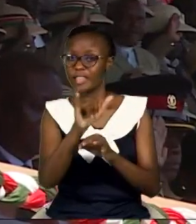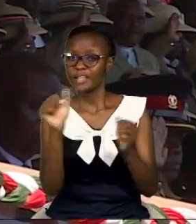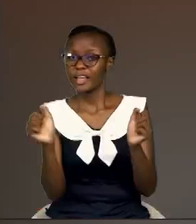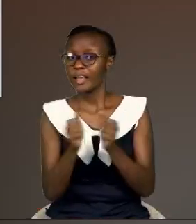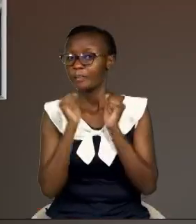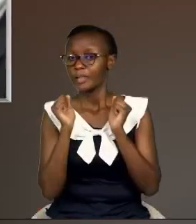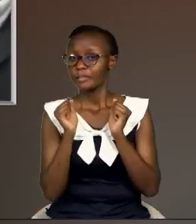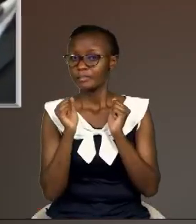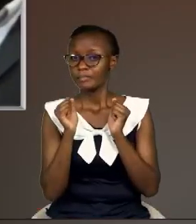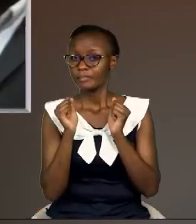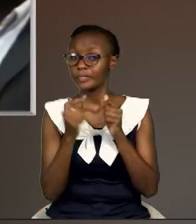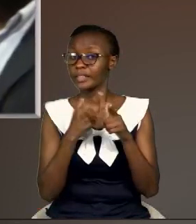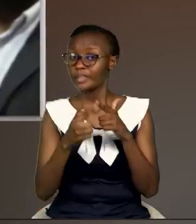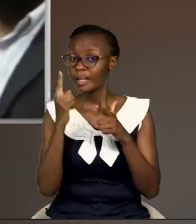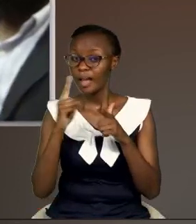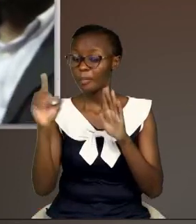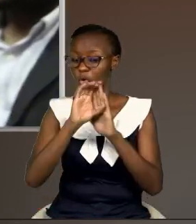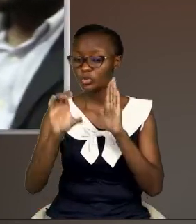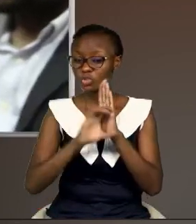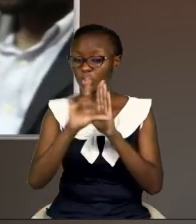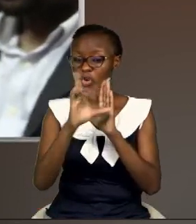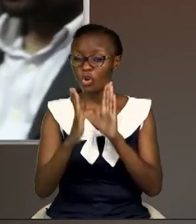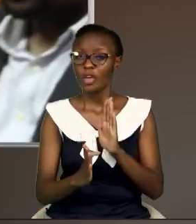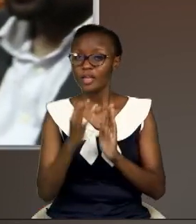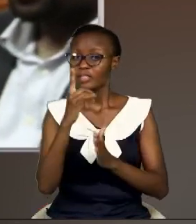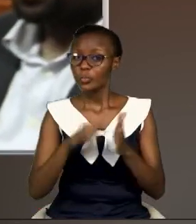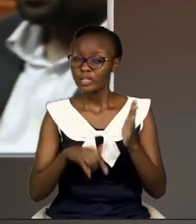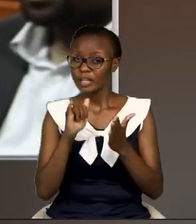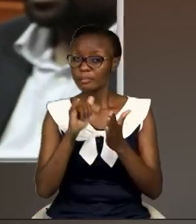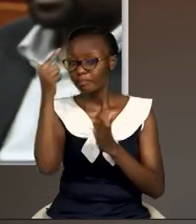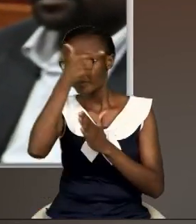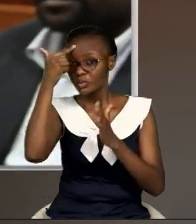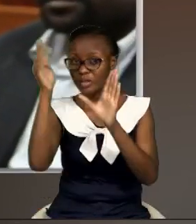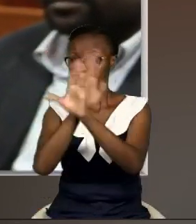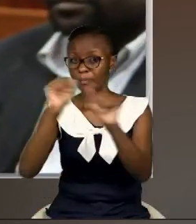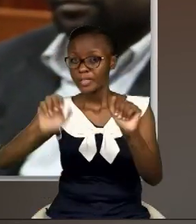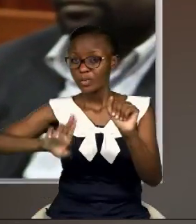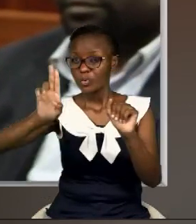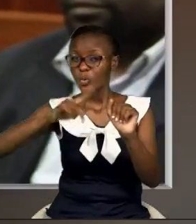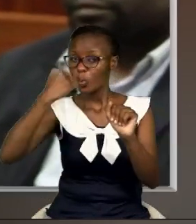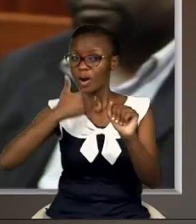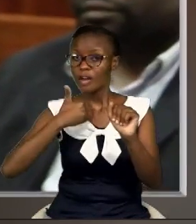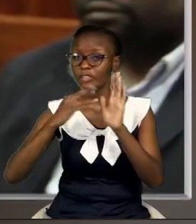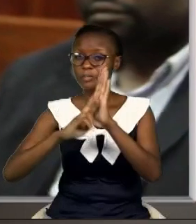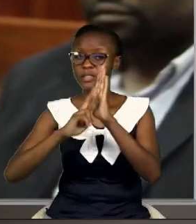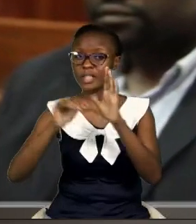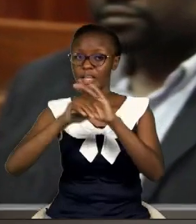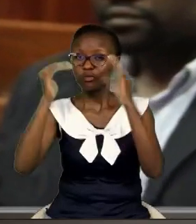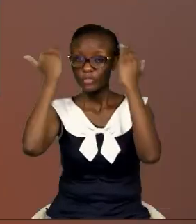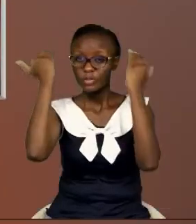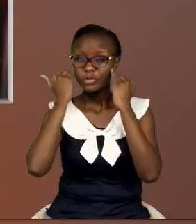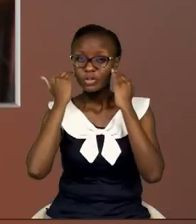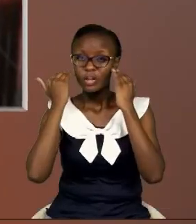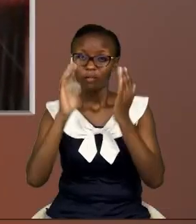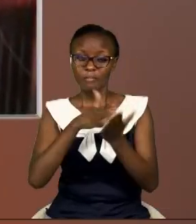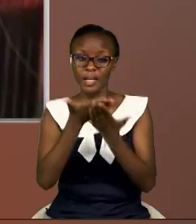unchallenged. According to constitutional lawyer Nordin Kagai, since the President, who has representatives in the Judicial Service Commission, did not table his concern